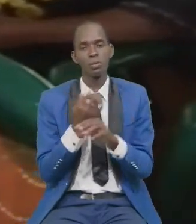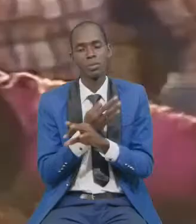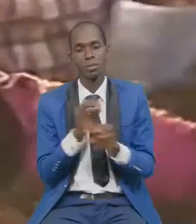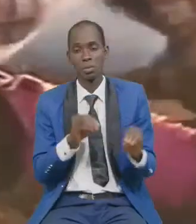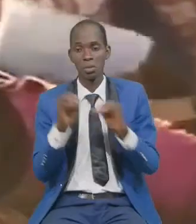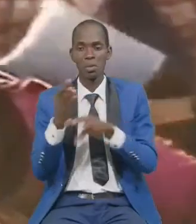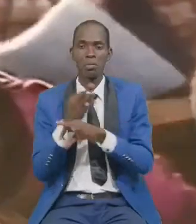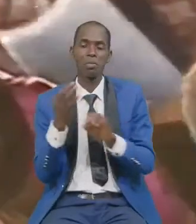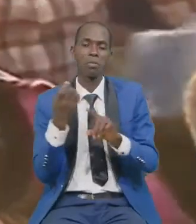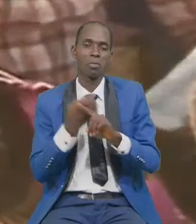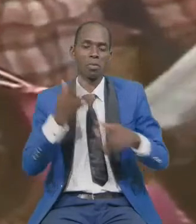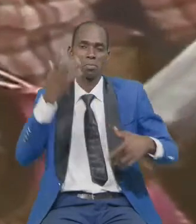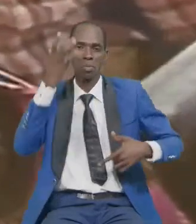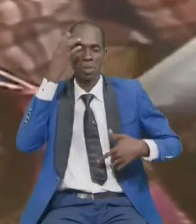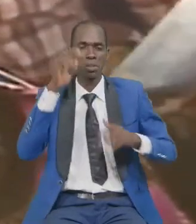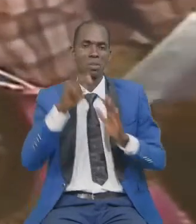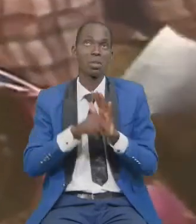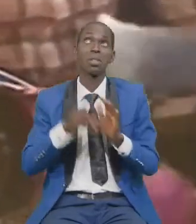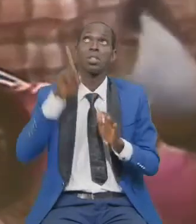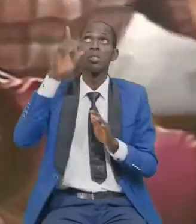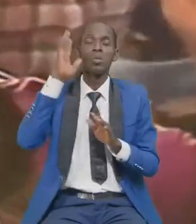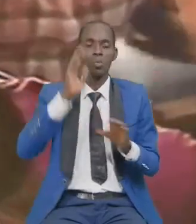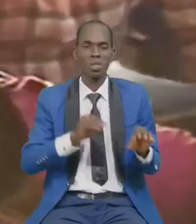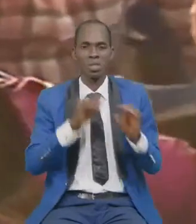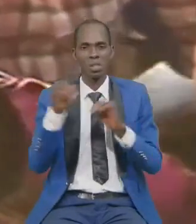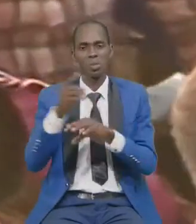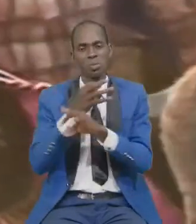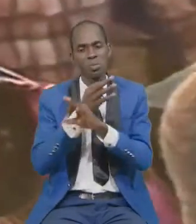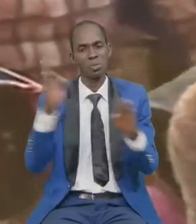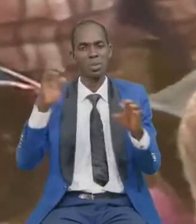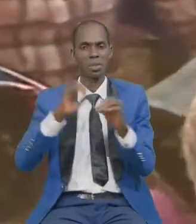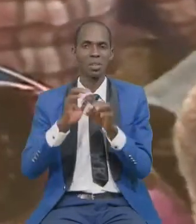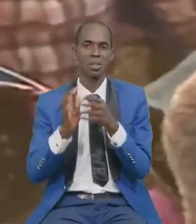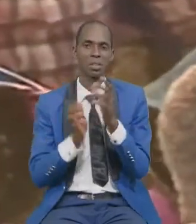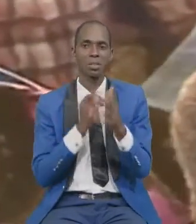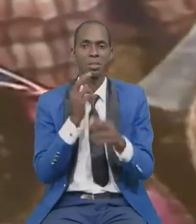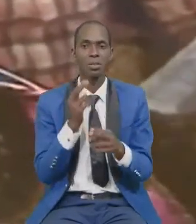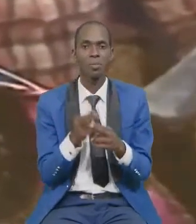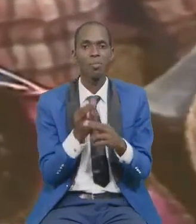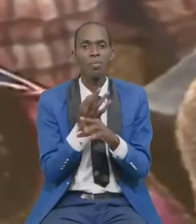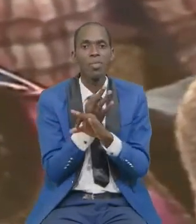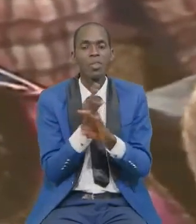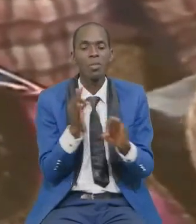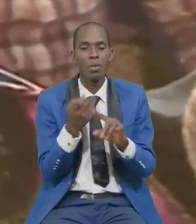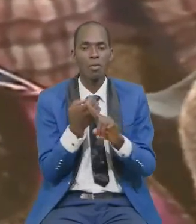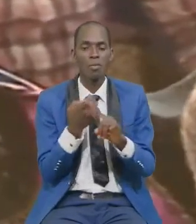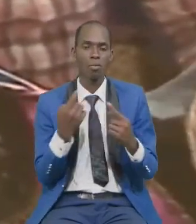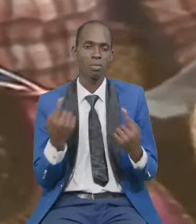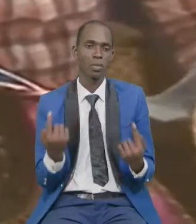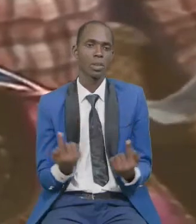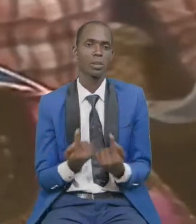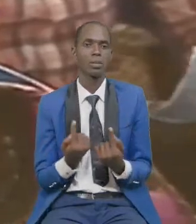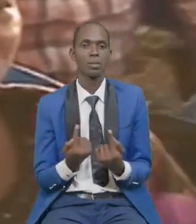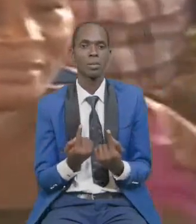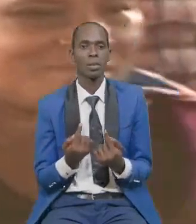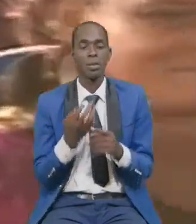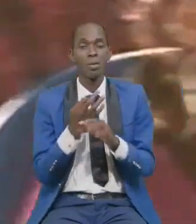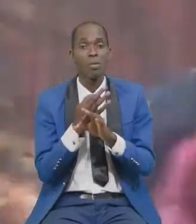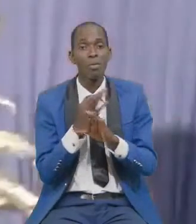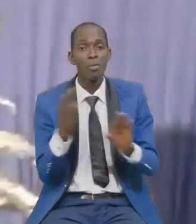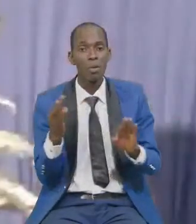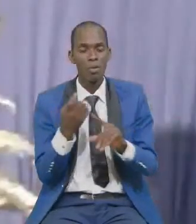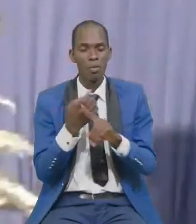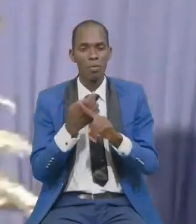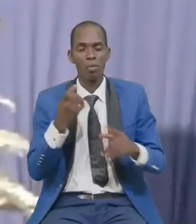free. I said he will set you free. Free from sin. Free